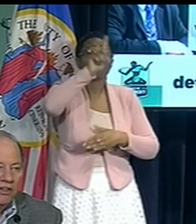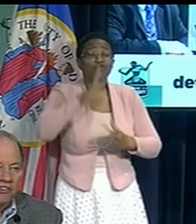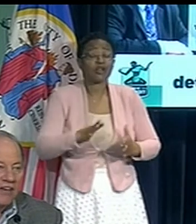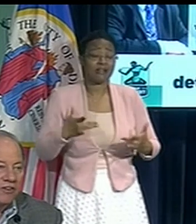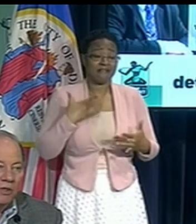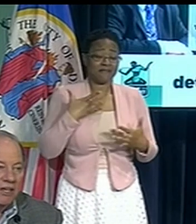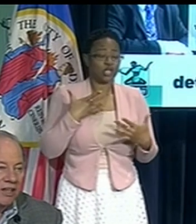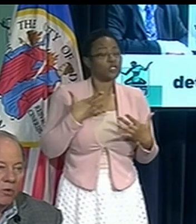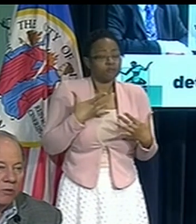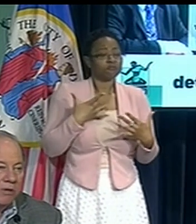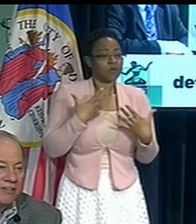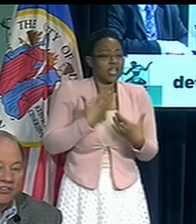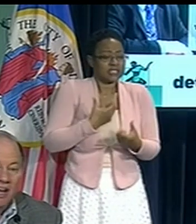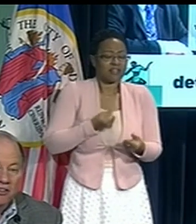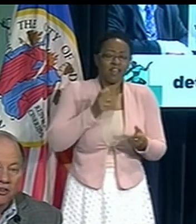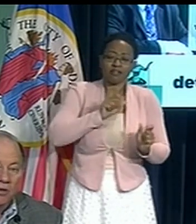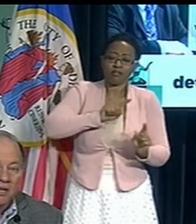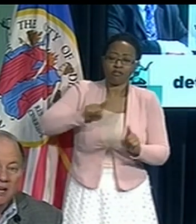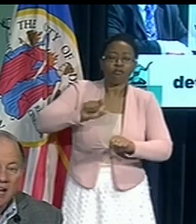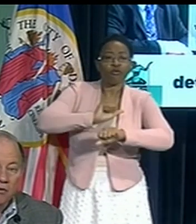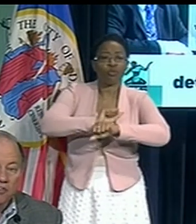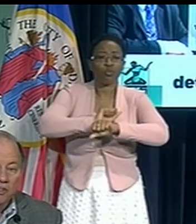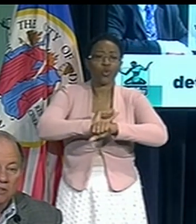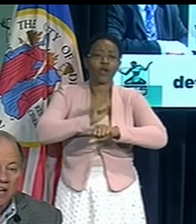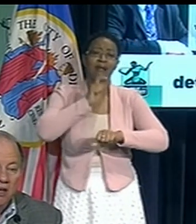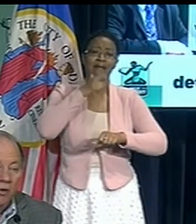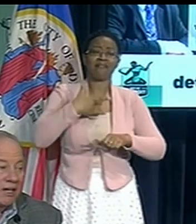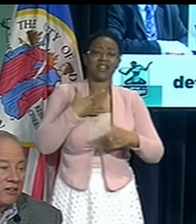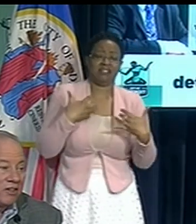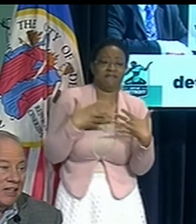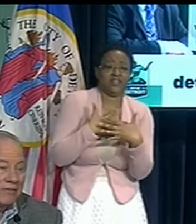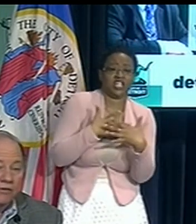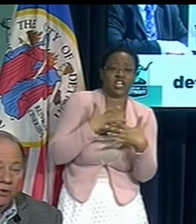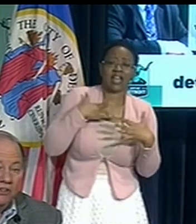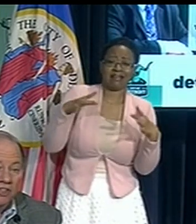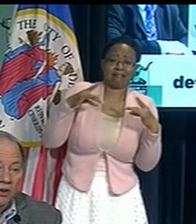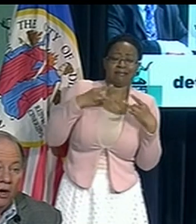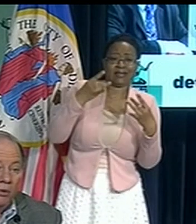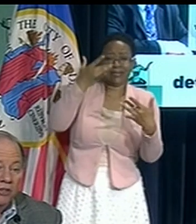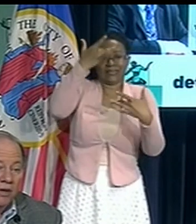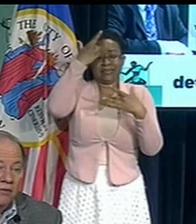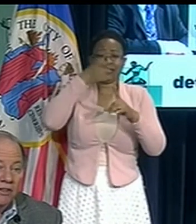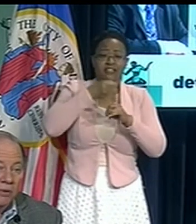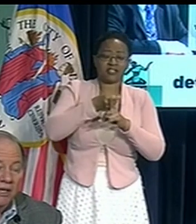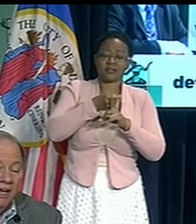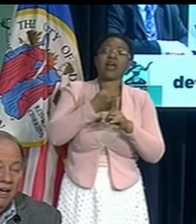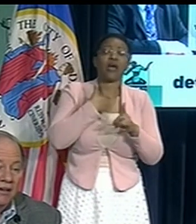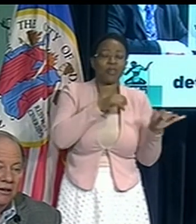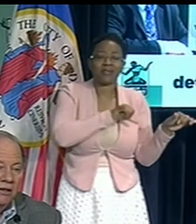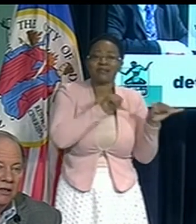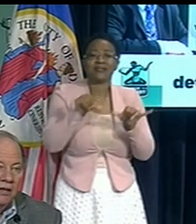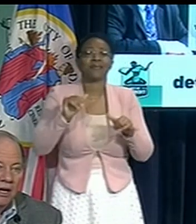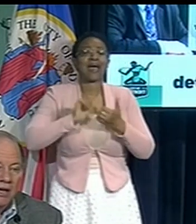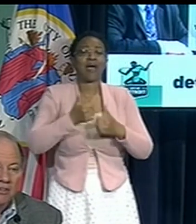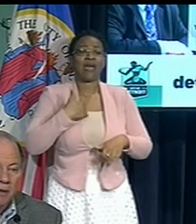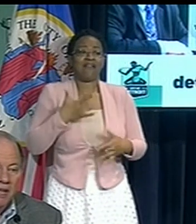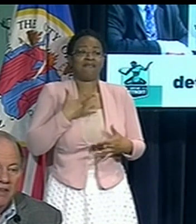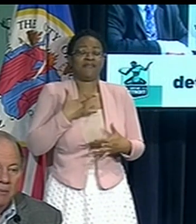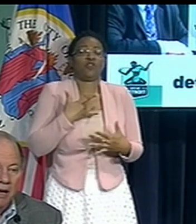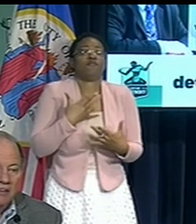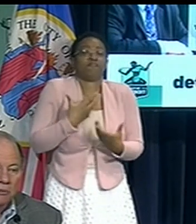to feel as safe going into their workplace as I do every single day going into the 11th floor at City Hall. We're going to do everything we can